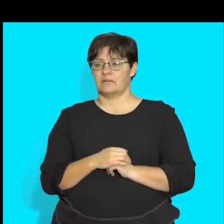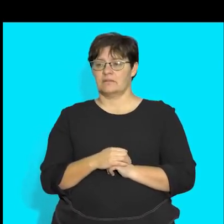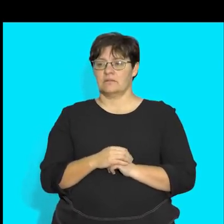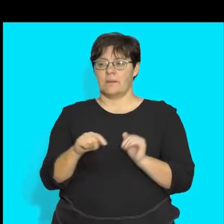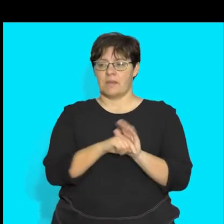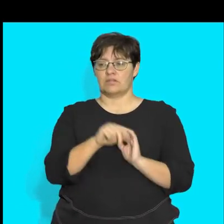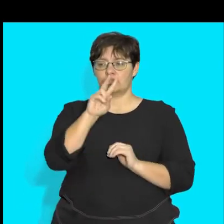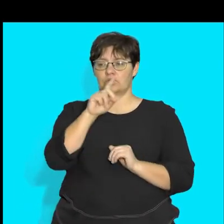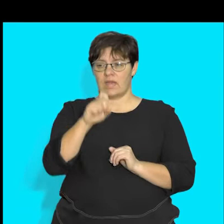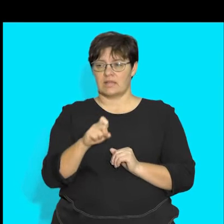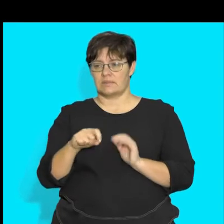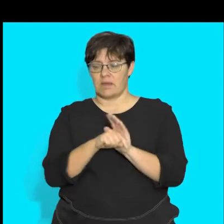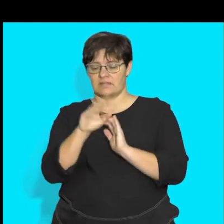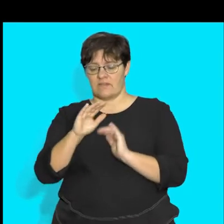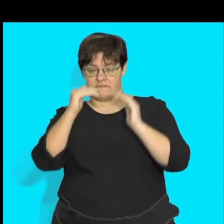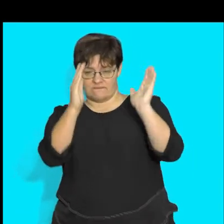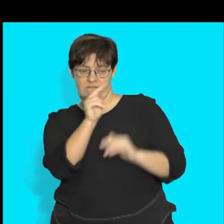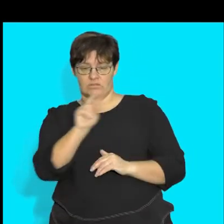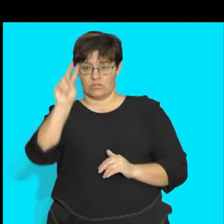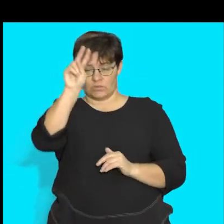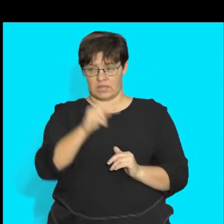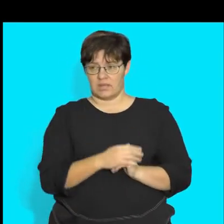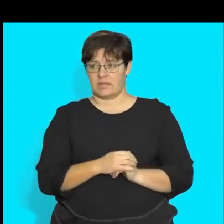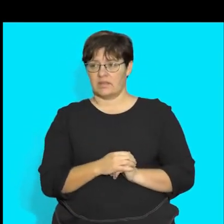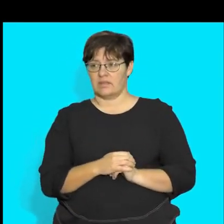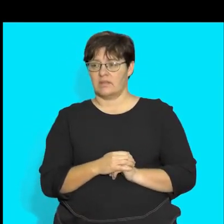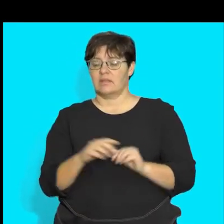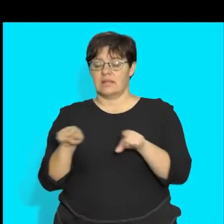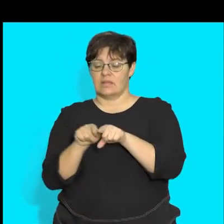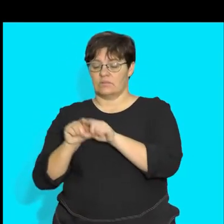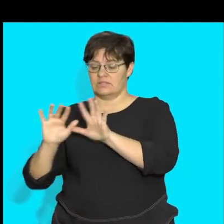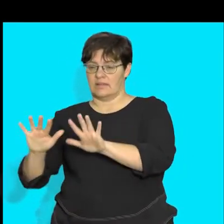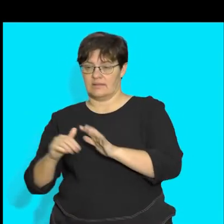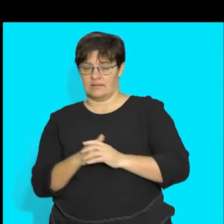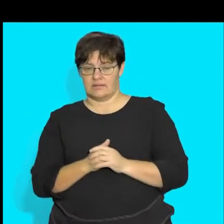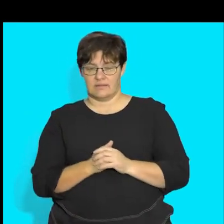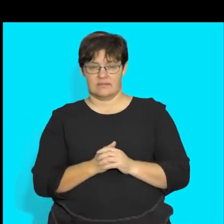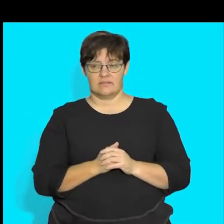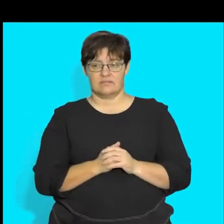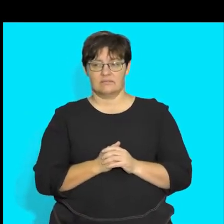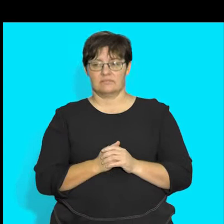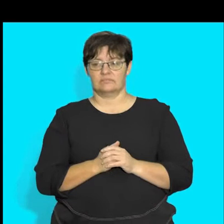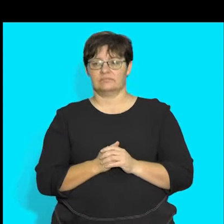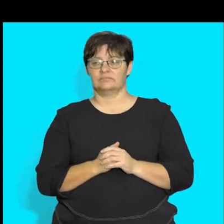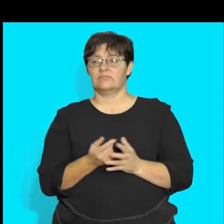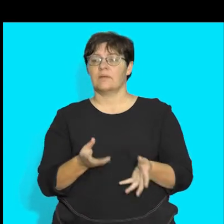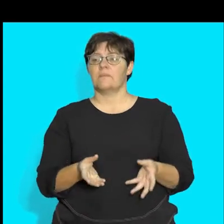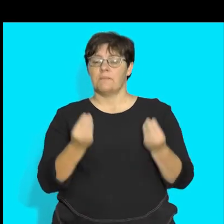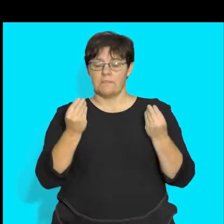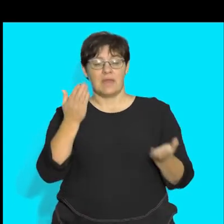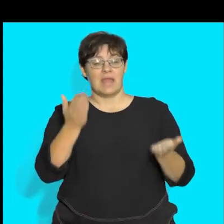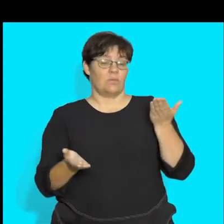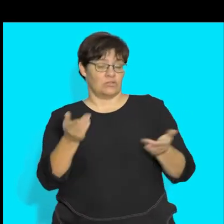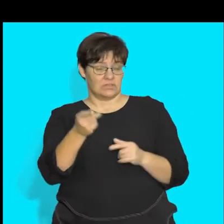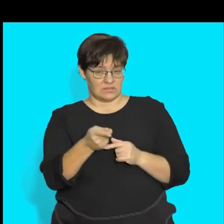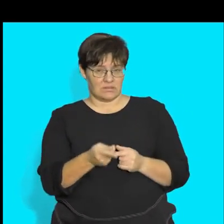minus 2x minus 5 squared. This is equal to 10, and this gives me an equation